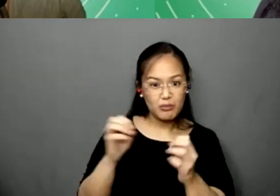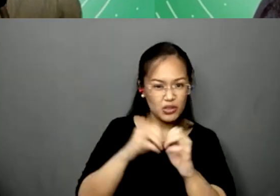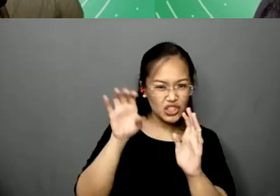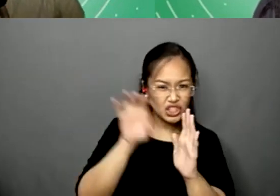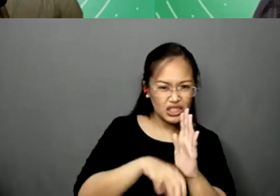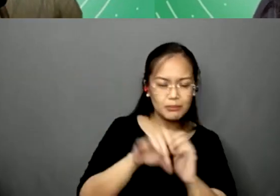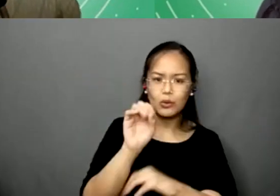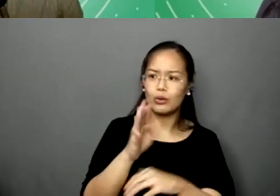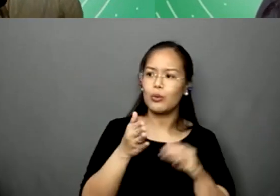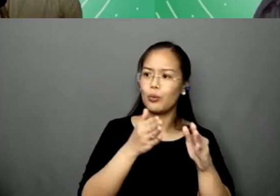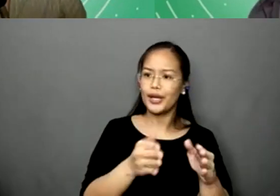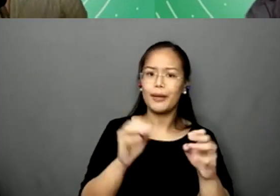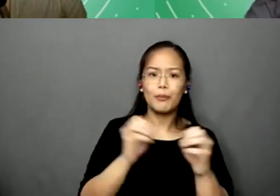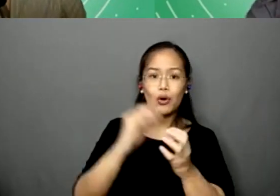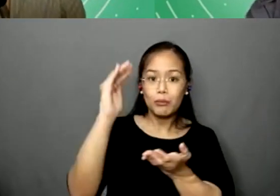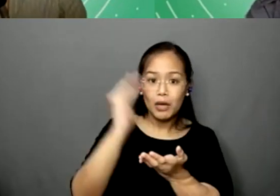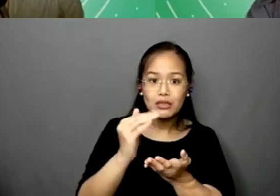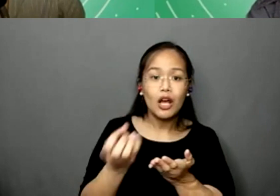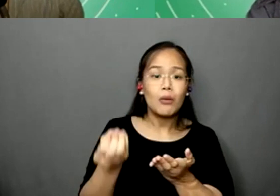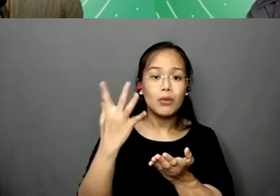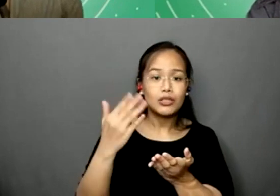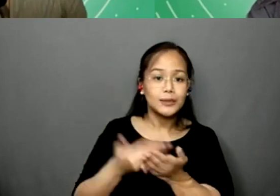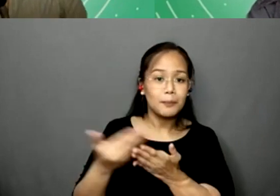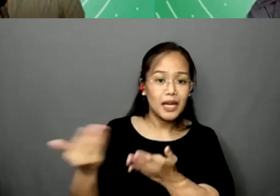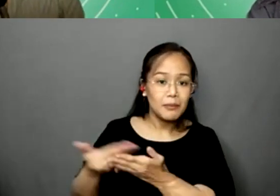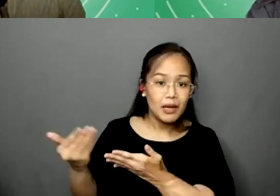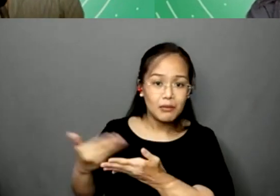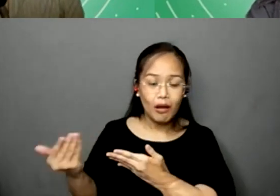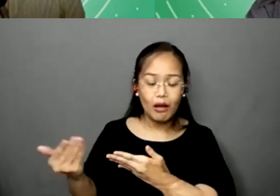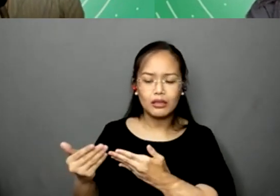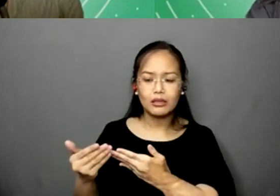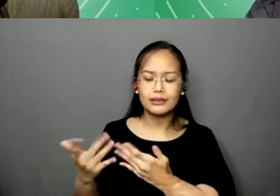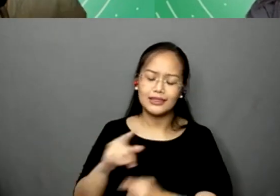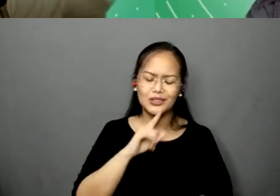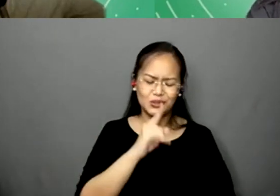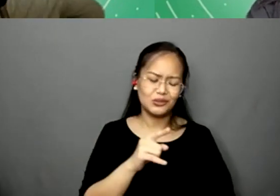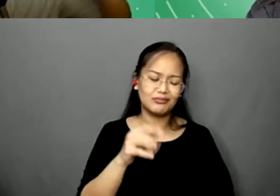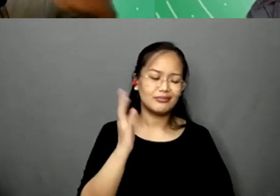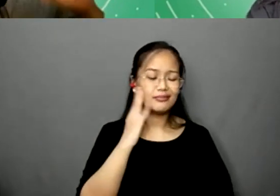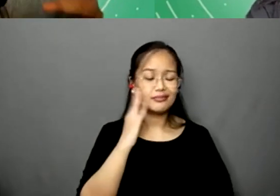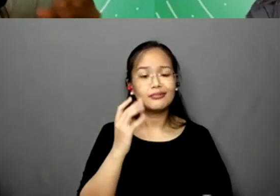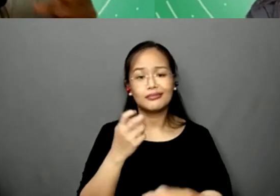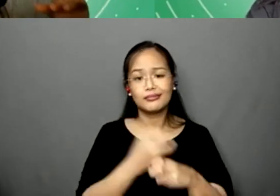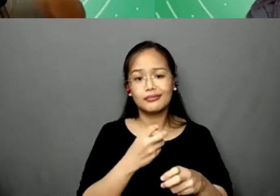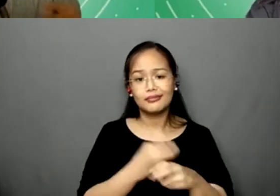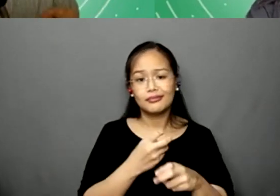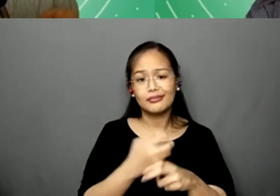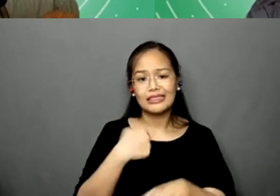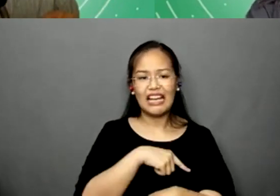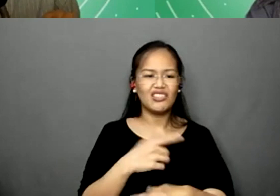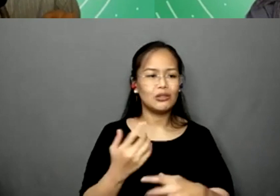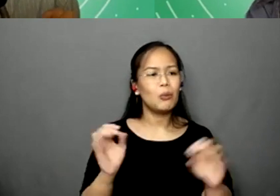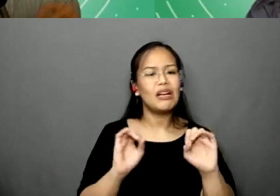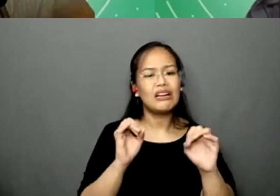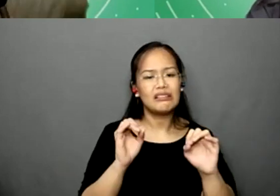Is there ways that you can reduce how much you buy? In reality, it is difficult. As a consumer, we're kind of at the bottom end of the decision-making